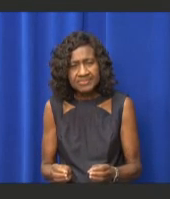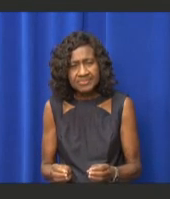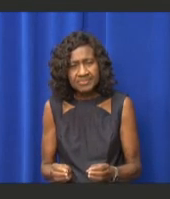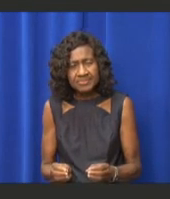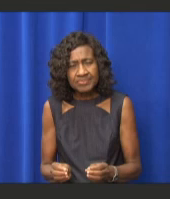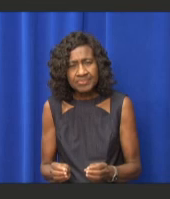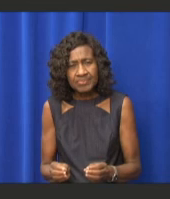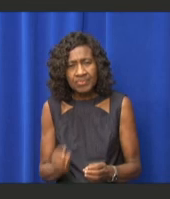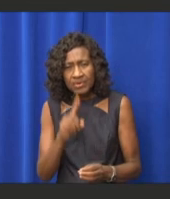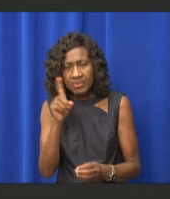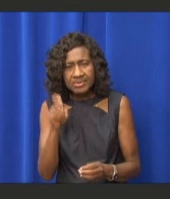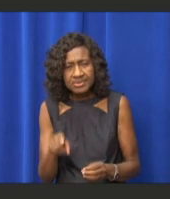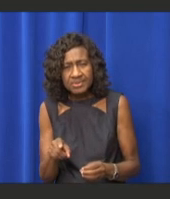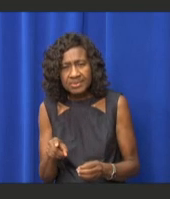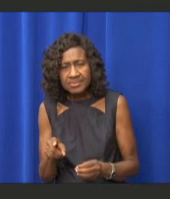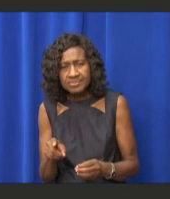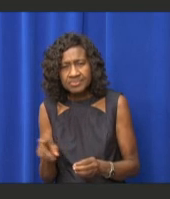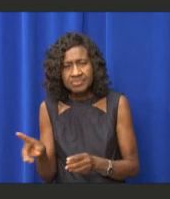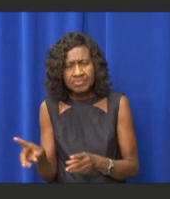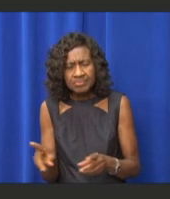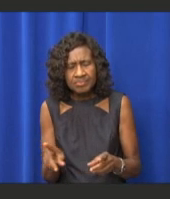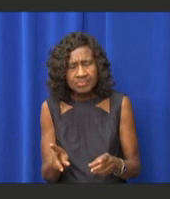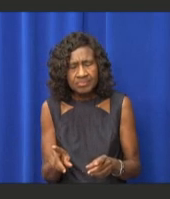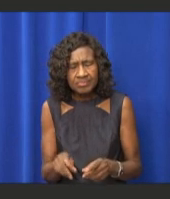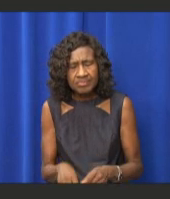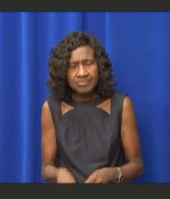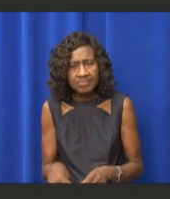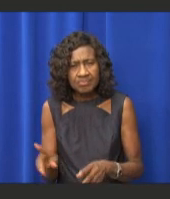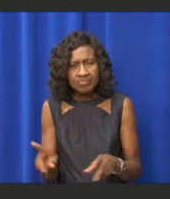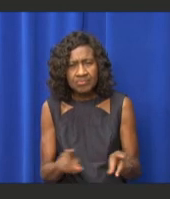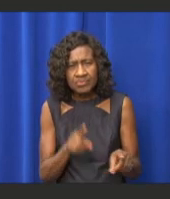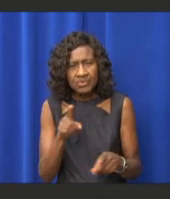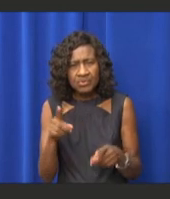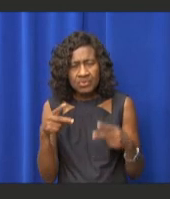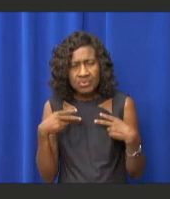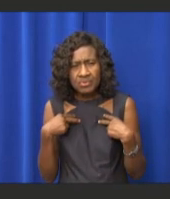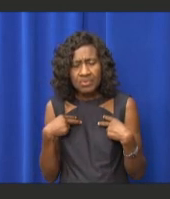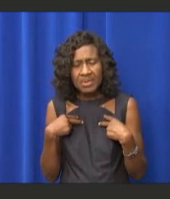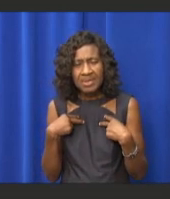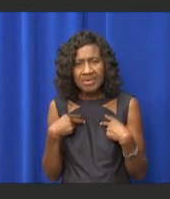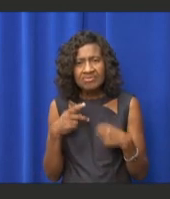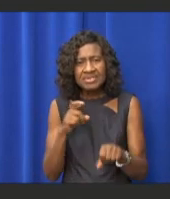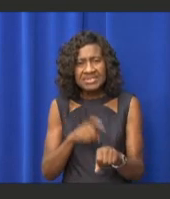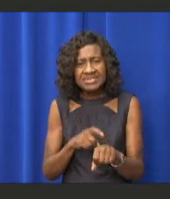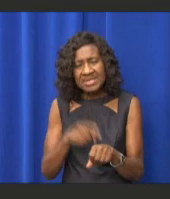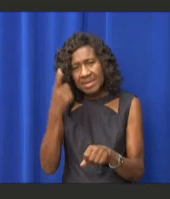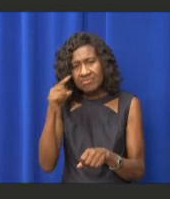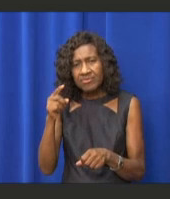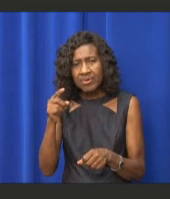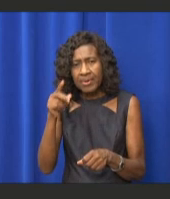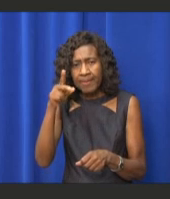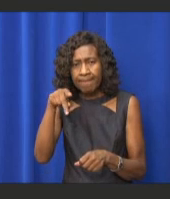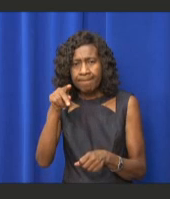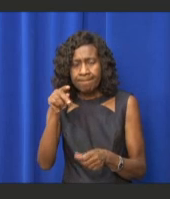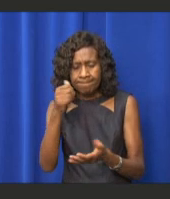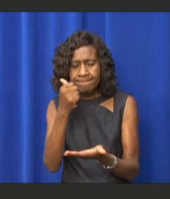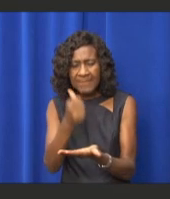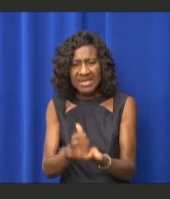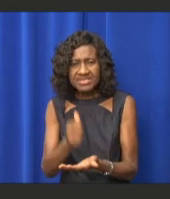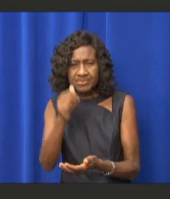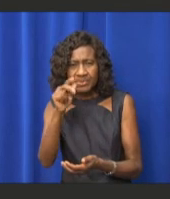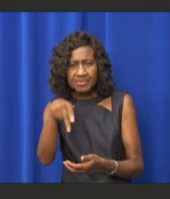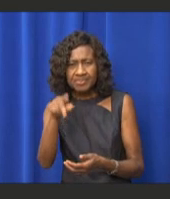Do you have any timelines for things like the passport office opening or the